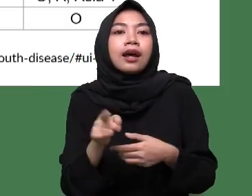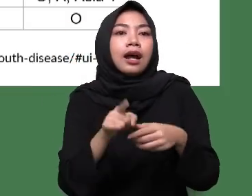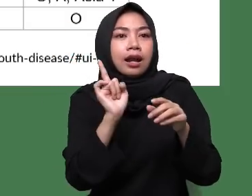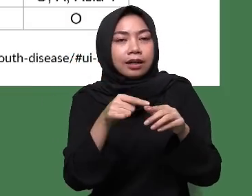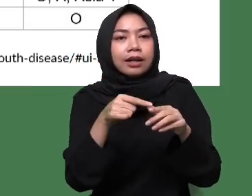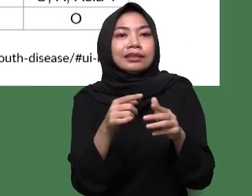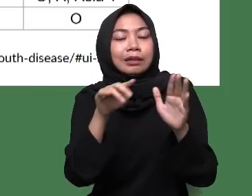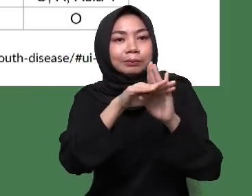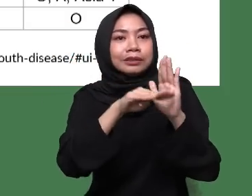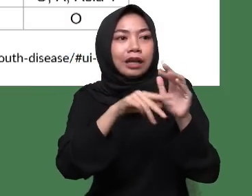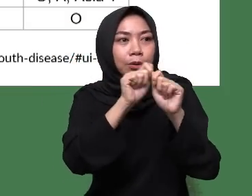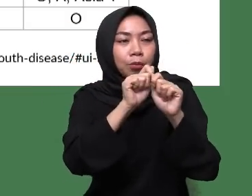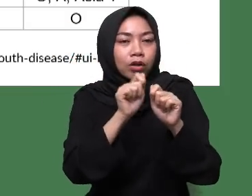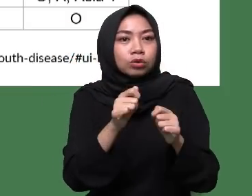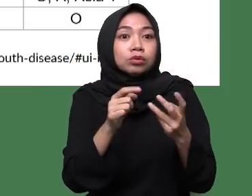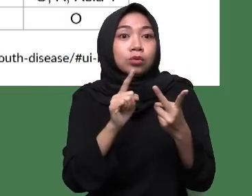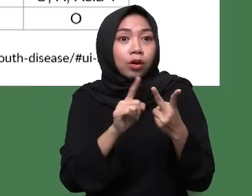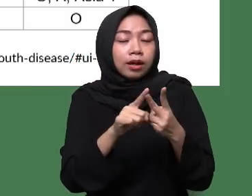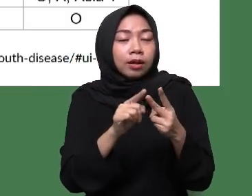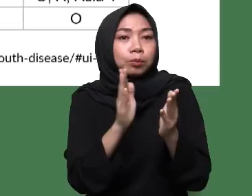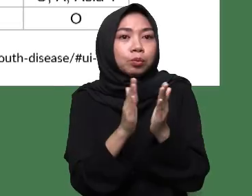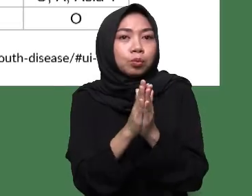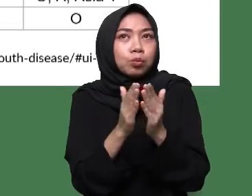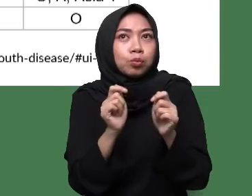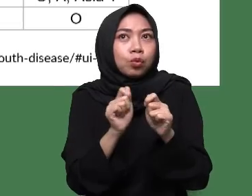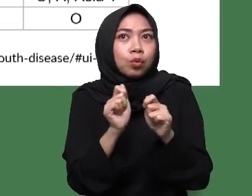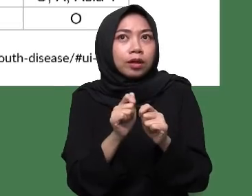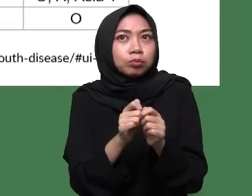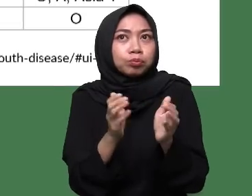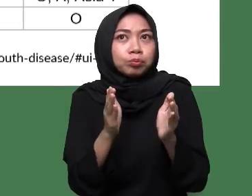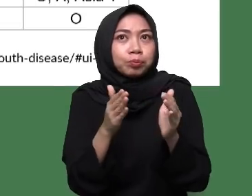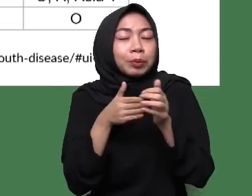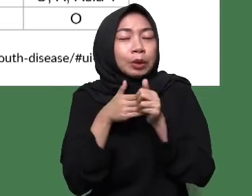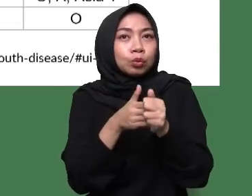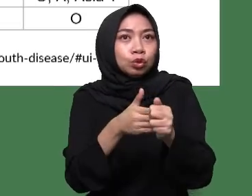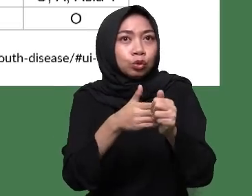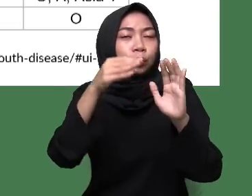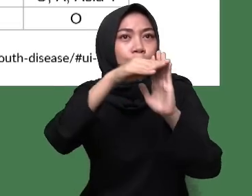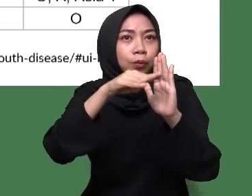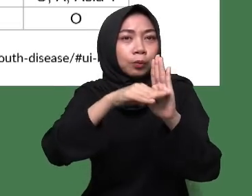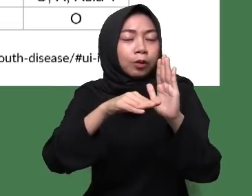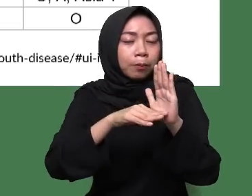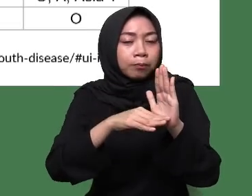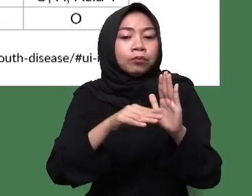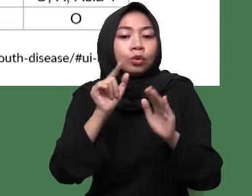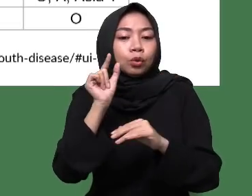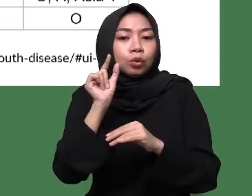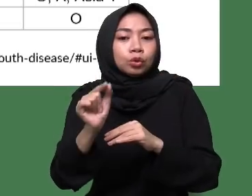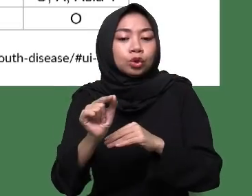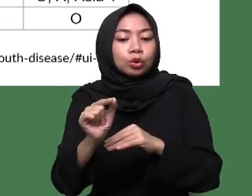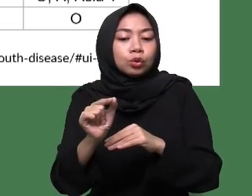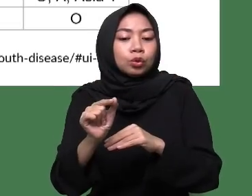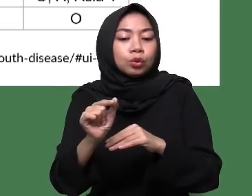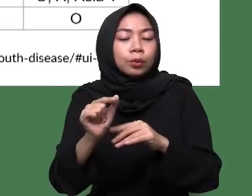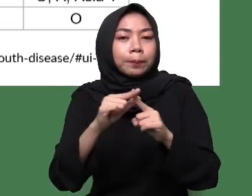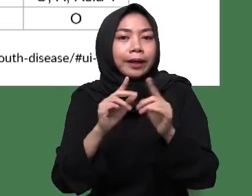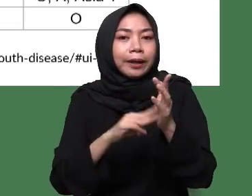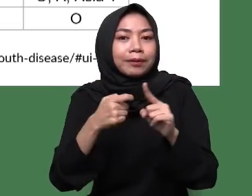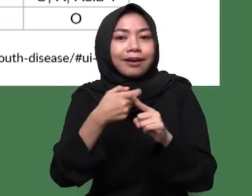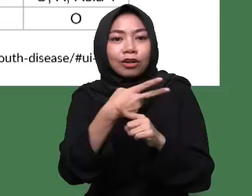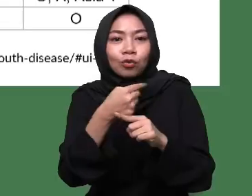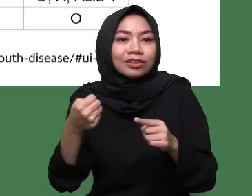and guidelines also used by all task forces at the regional and local level in handling FMD in